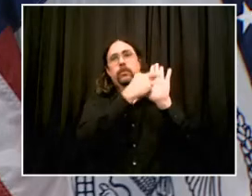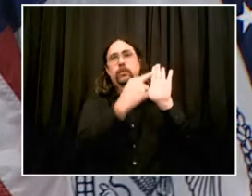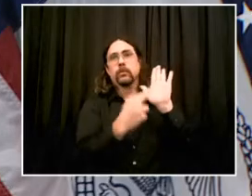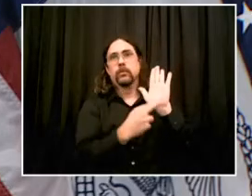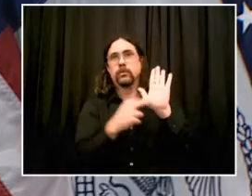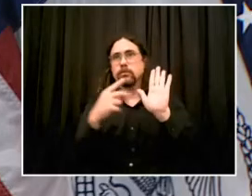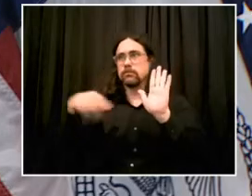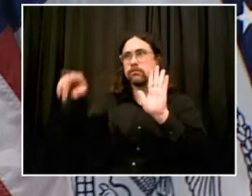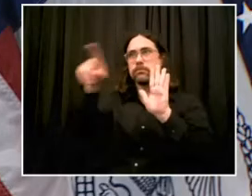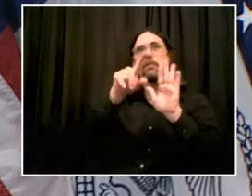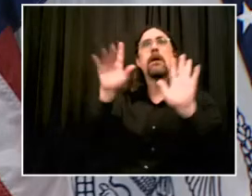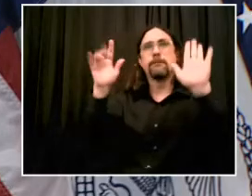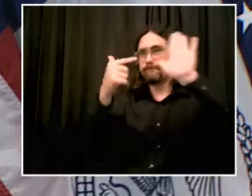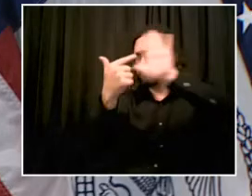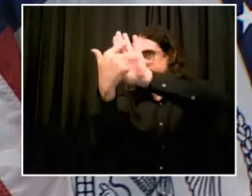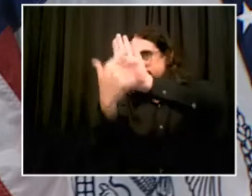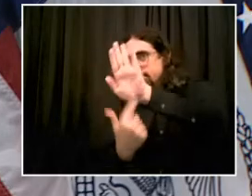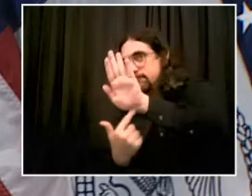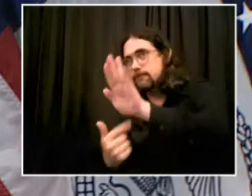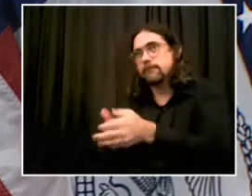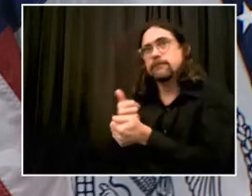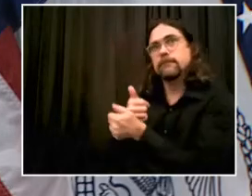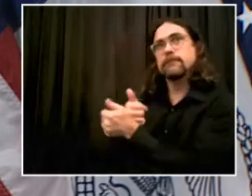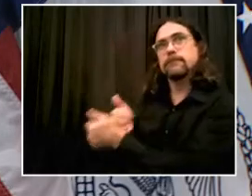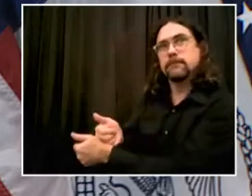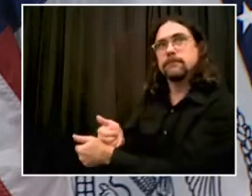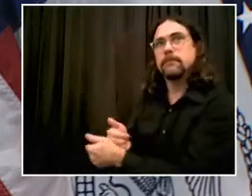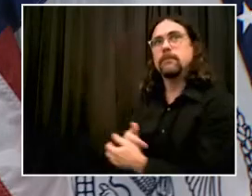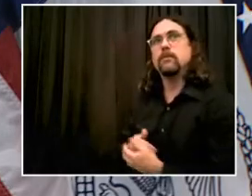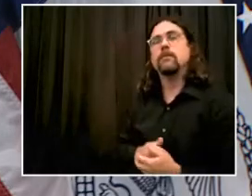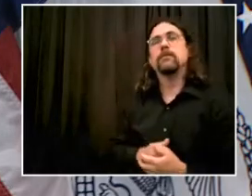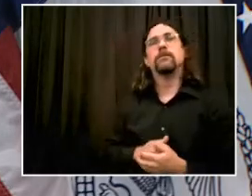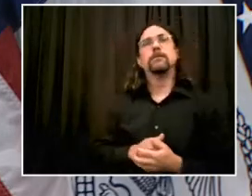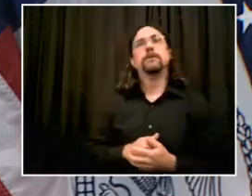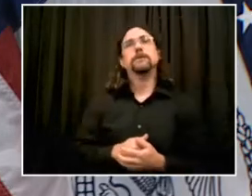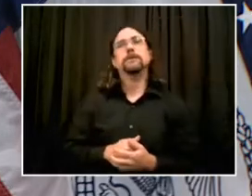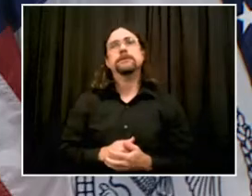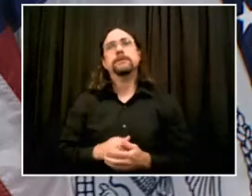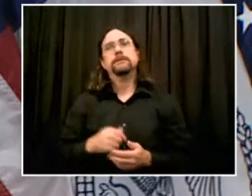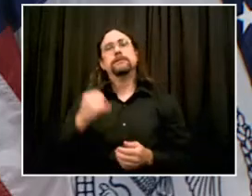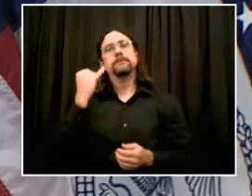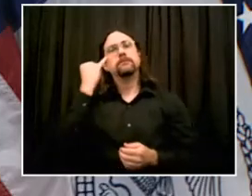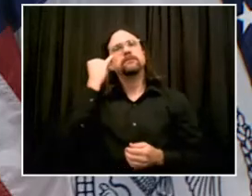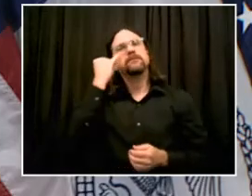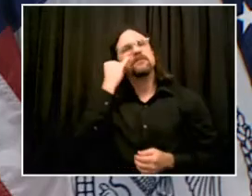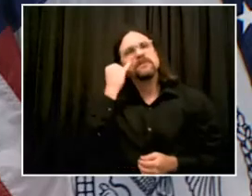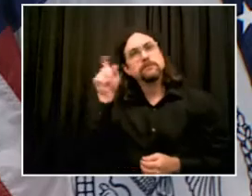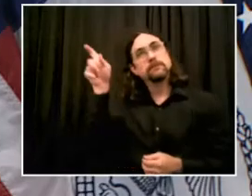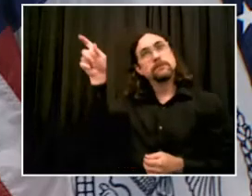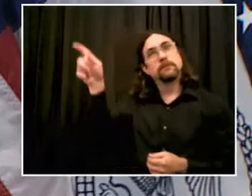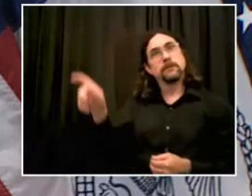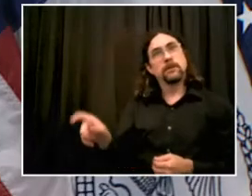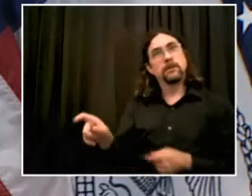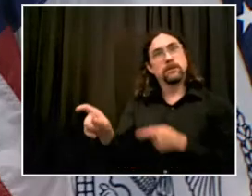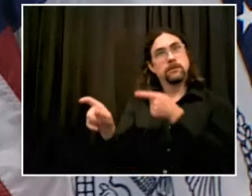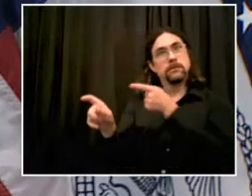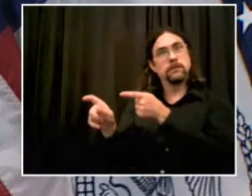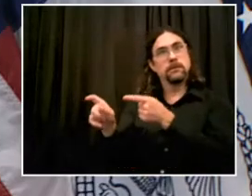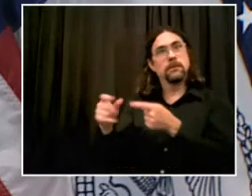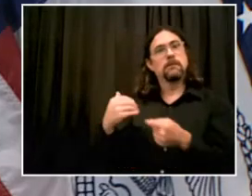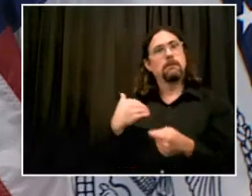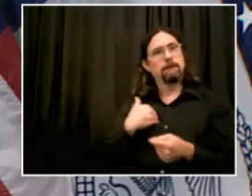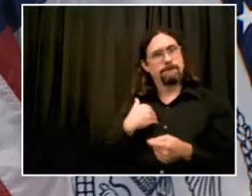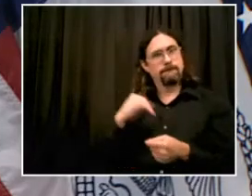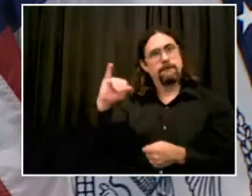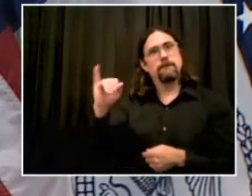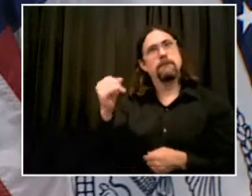If someone's destroying property, that's another thing. But the vast majority of people right now are folks who can't pay. The ones who are having a problem are